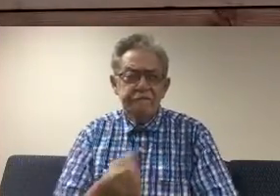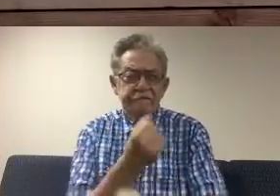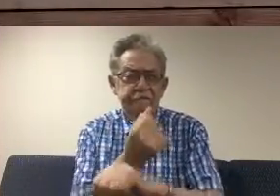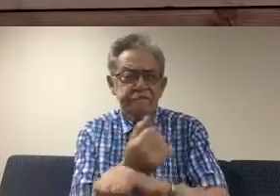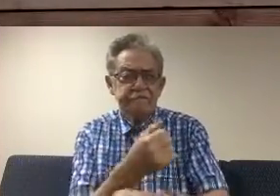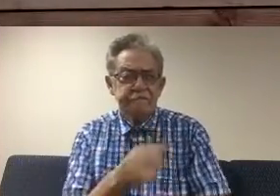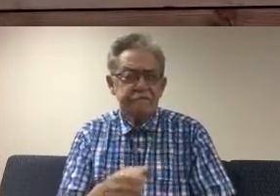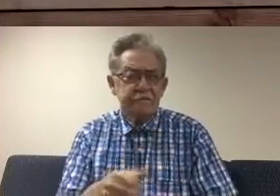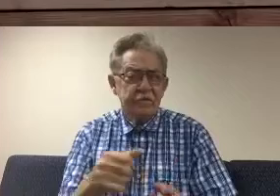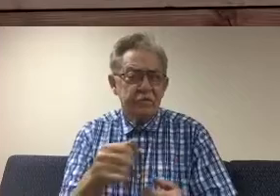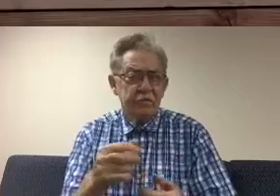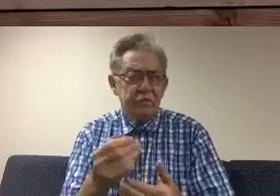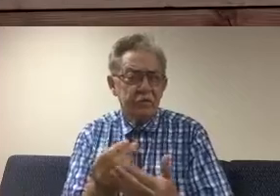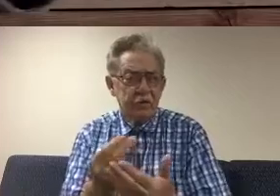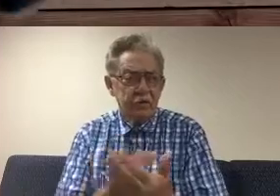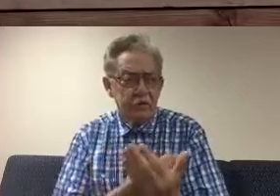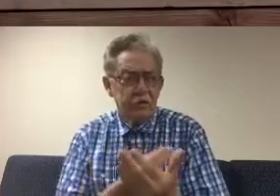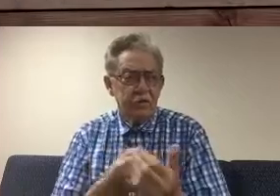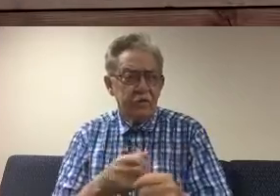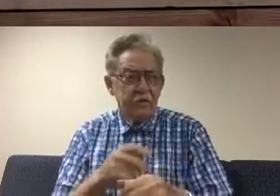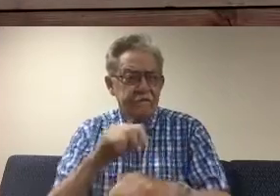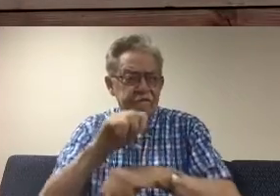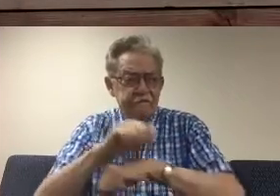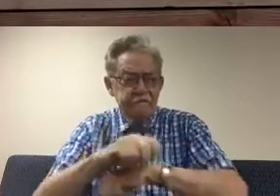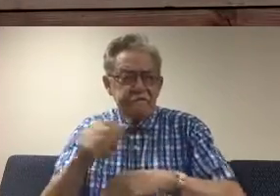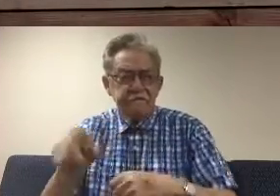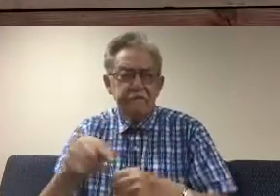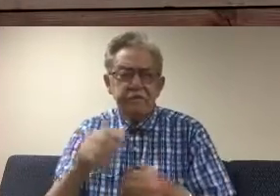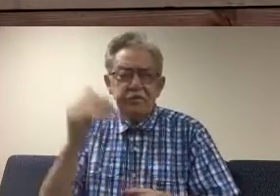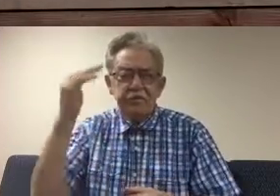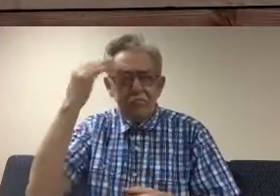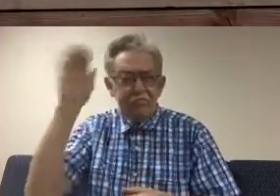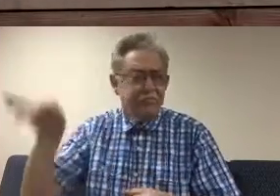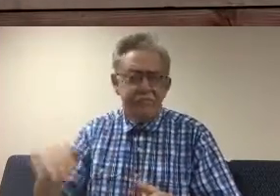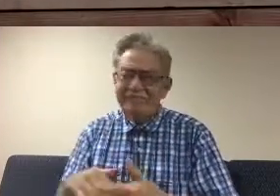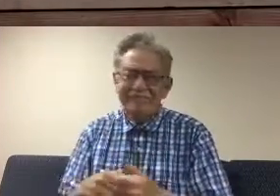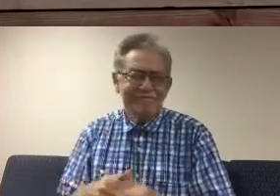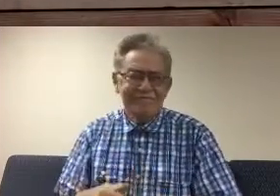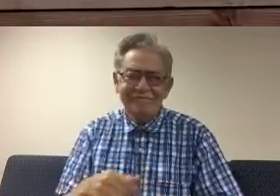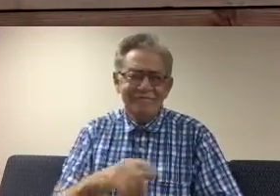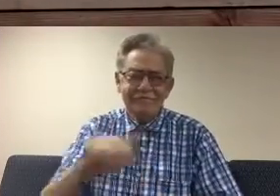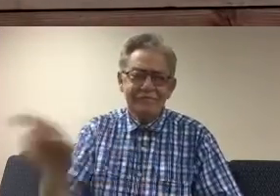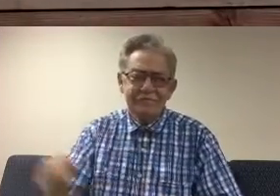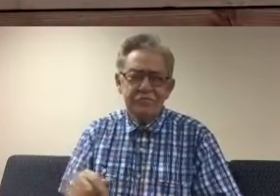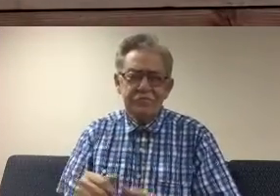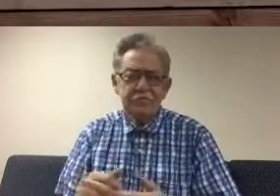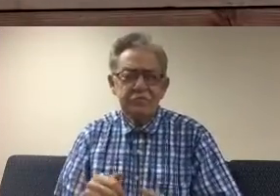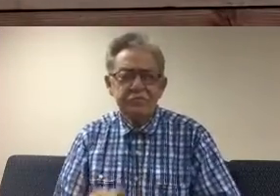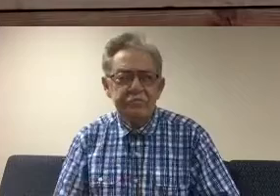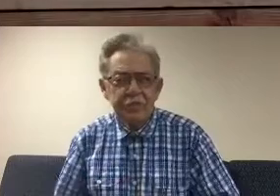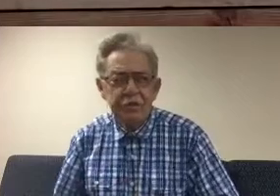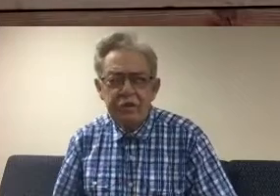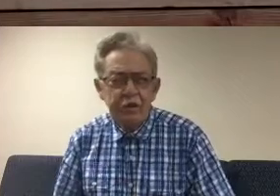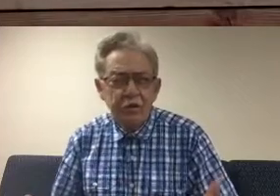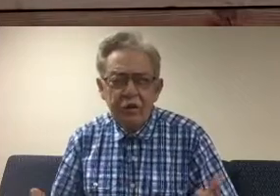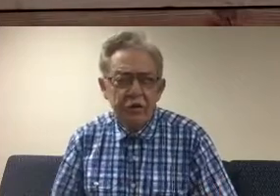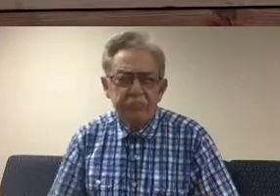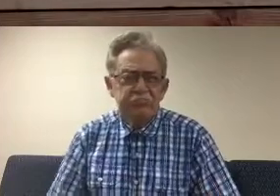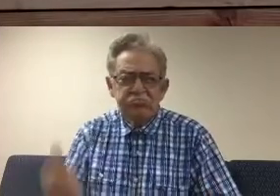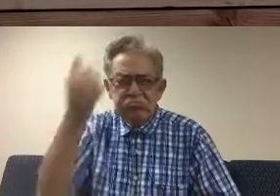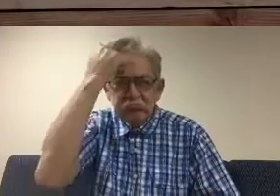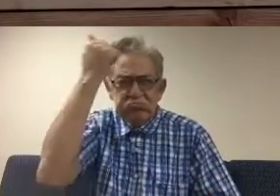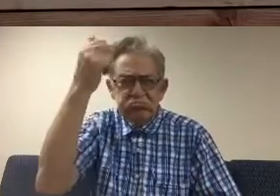most important stone of all, and you didn't even recognize it. It just went by you. It just shows your